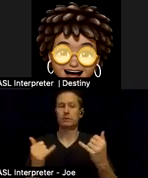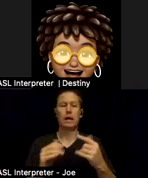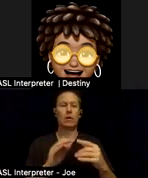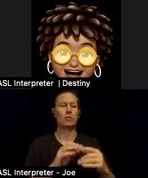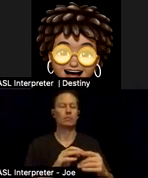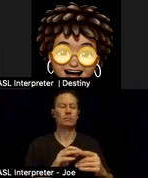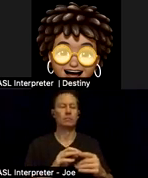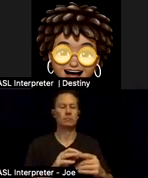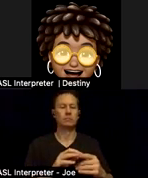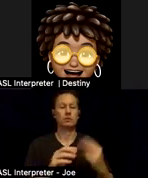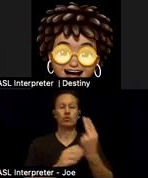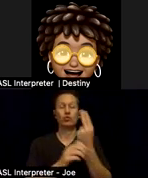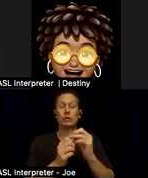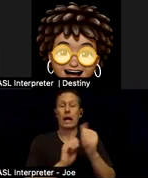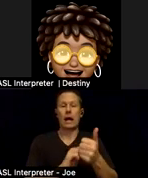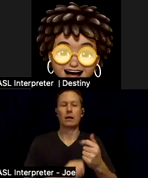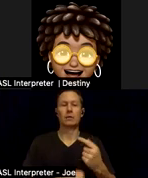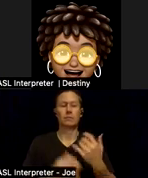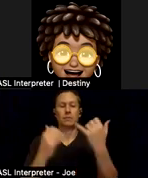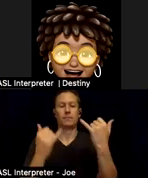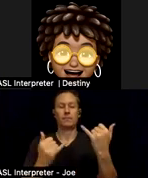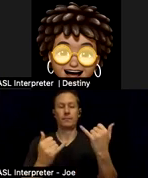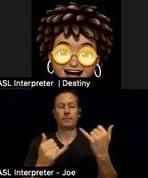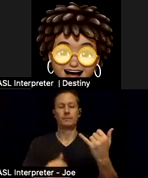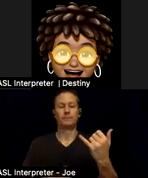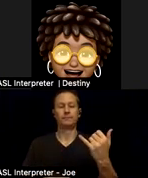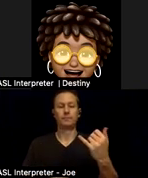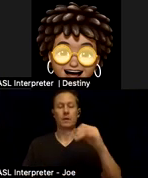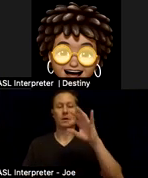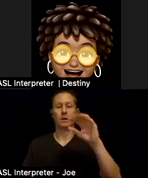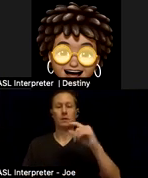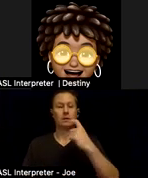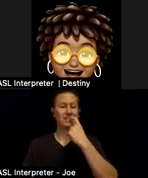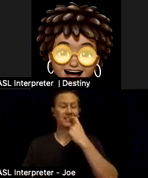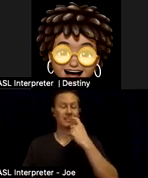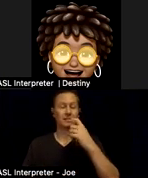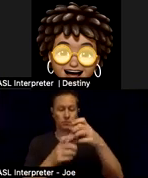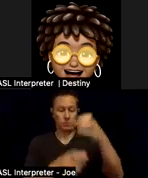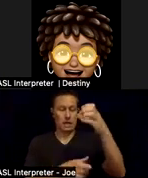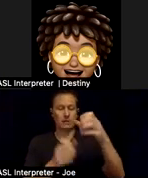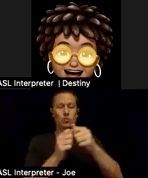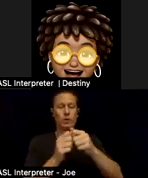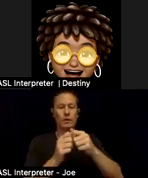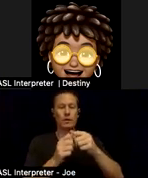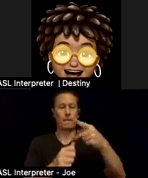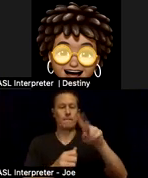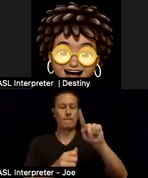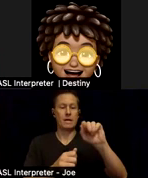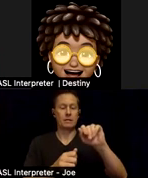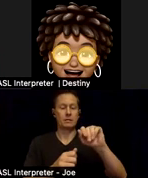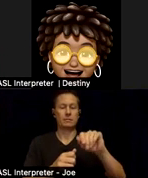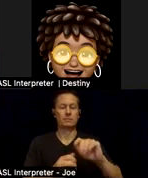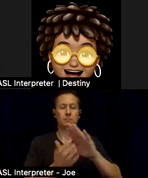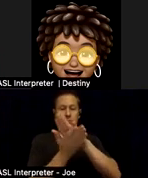So right here, we're going to secure the glass with the quake hold putty itself right here. So all we want to do is